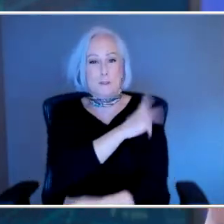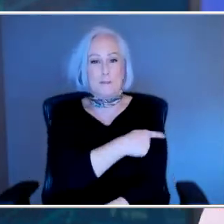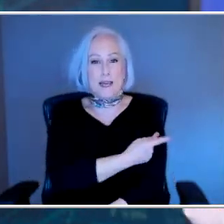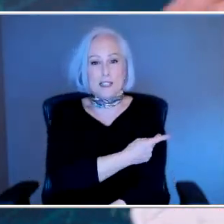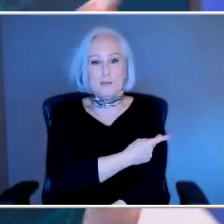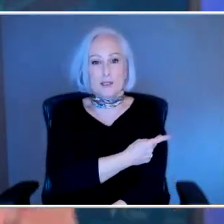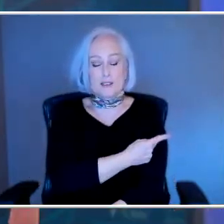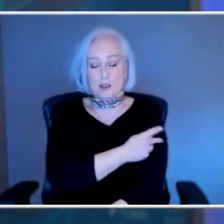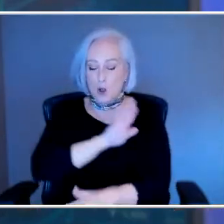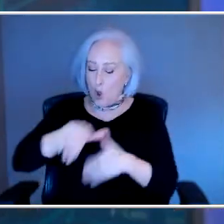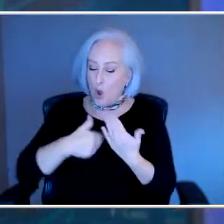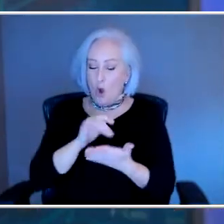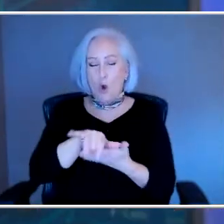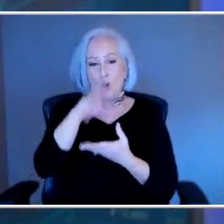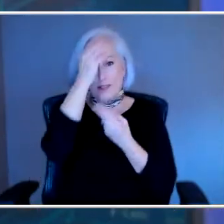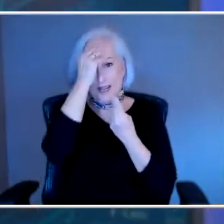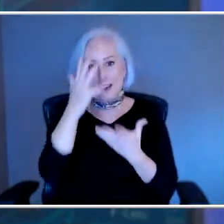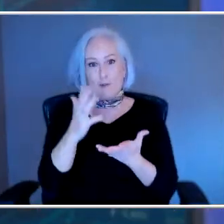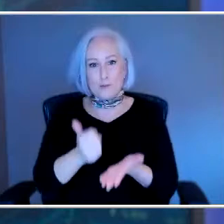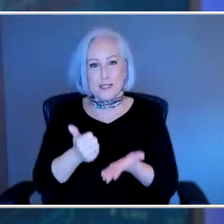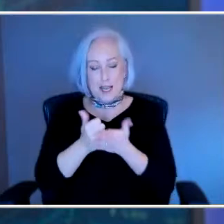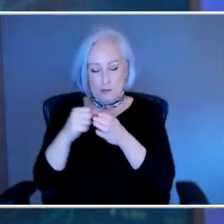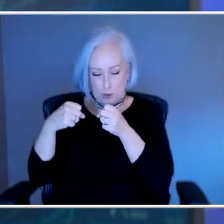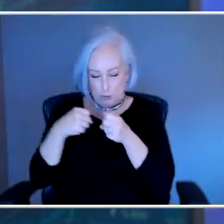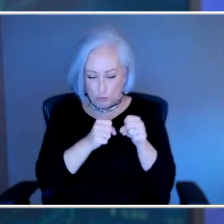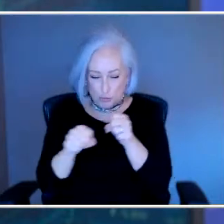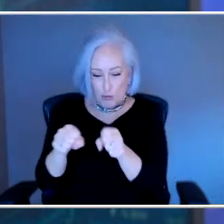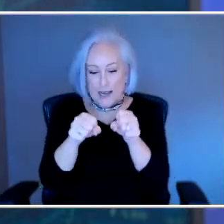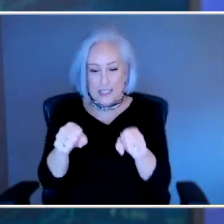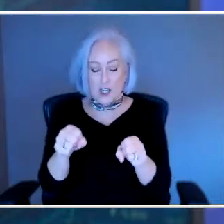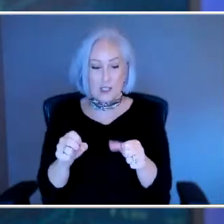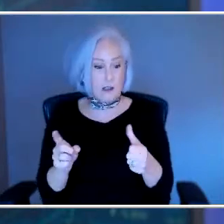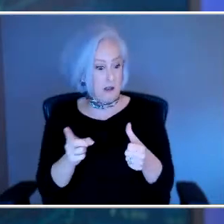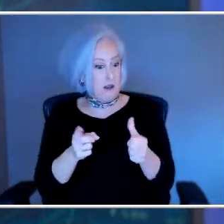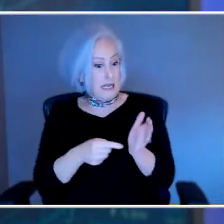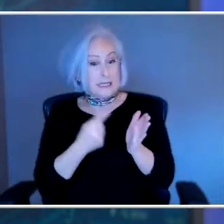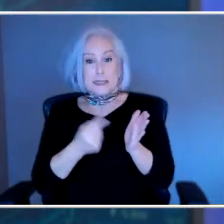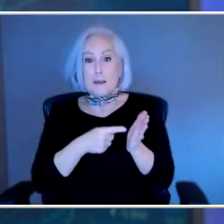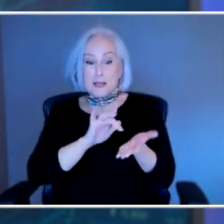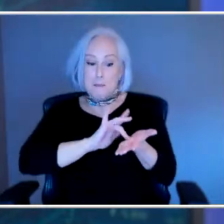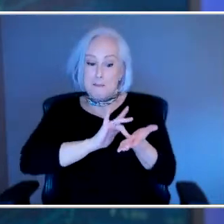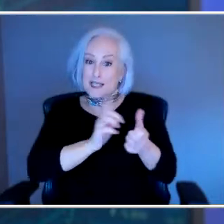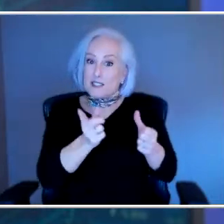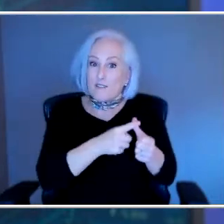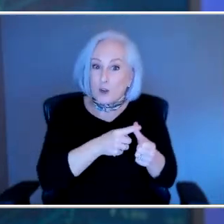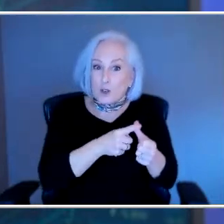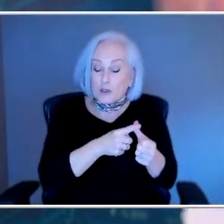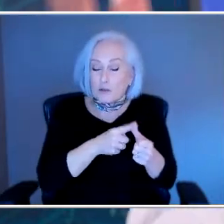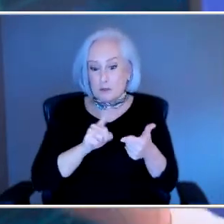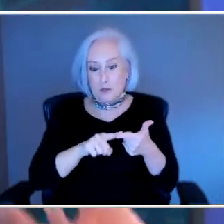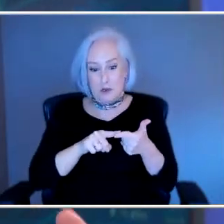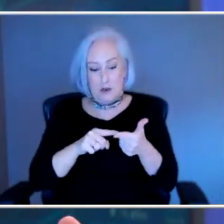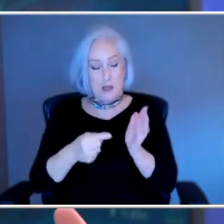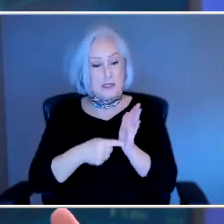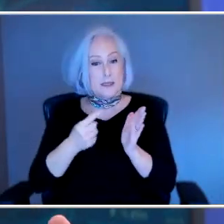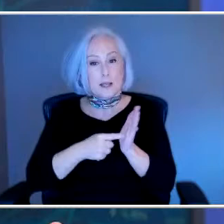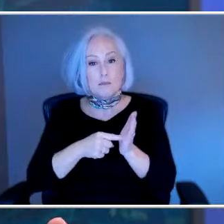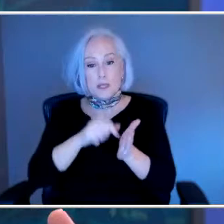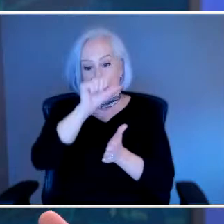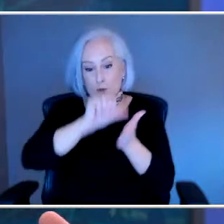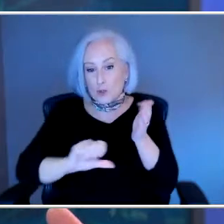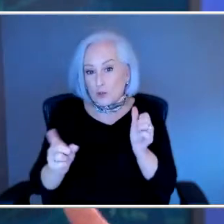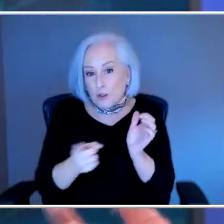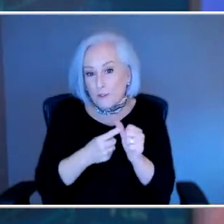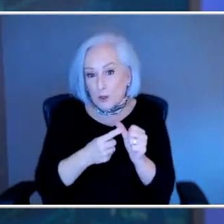because sometimes medications are needed first. Sometimes we need to go to surgery first to get even more pathology information for the